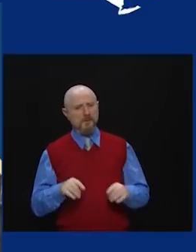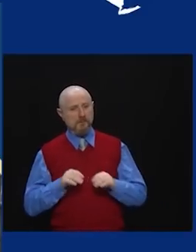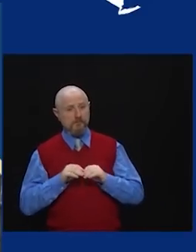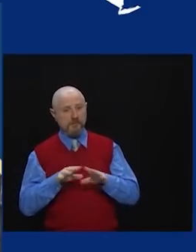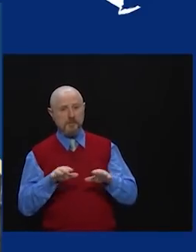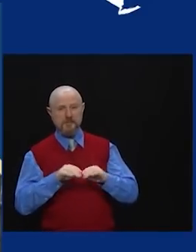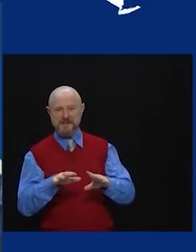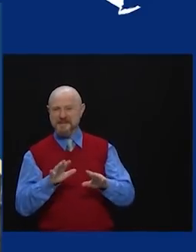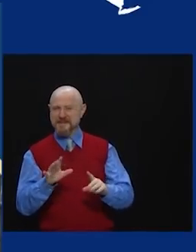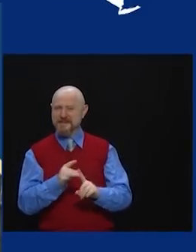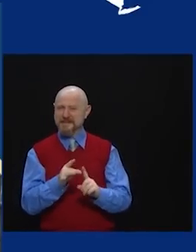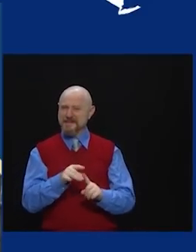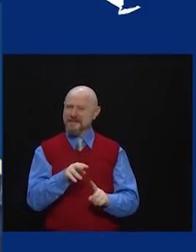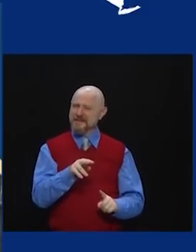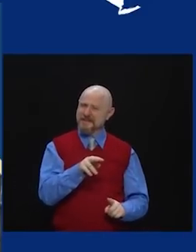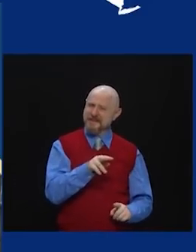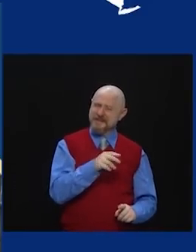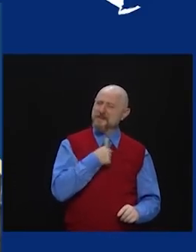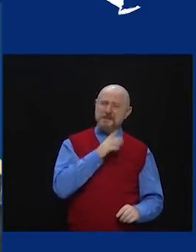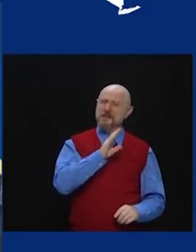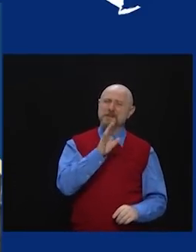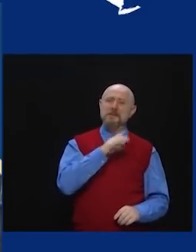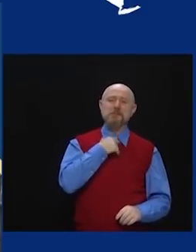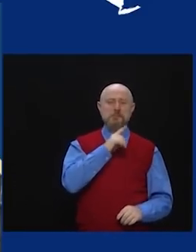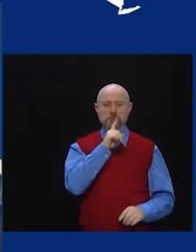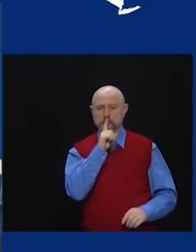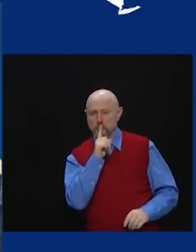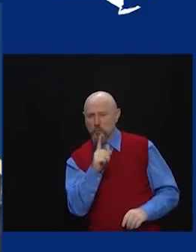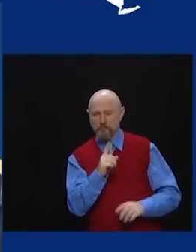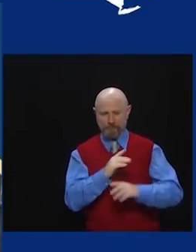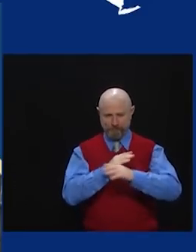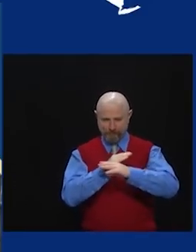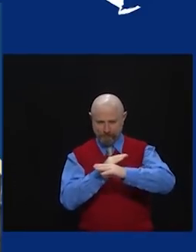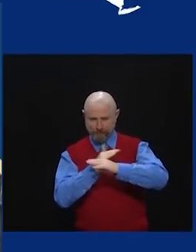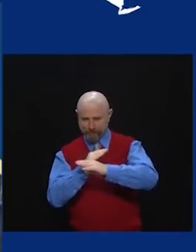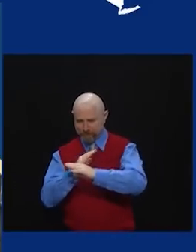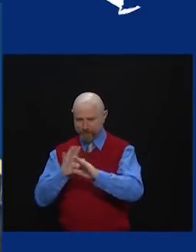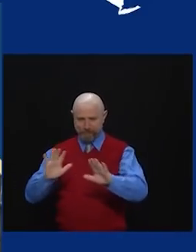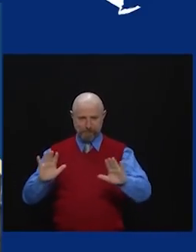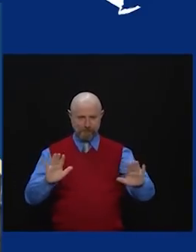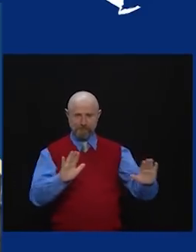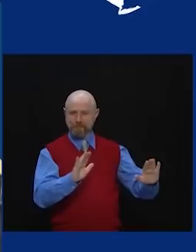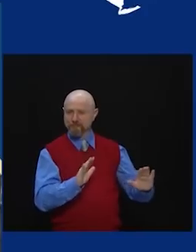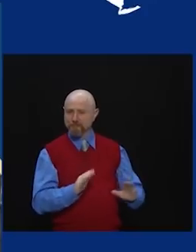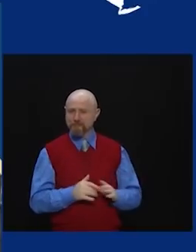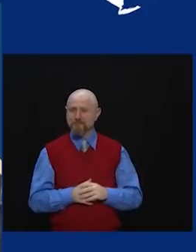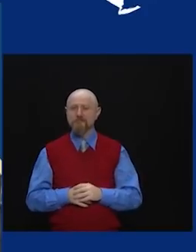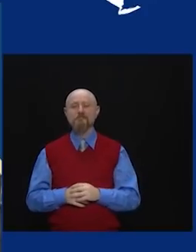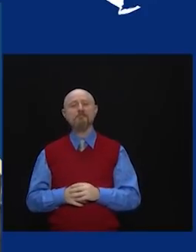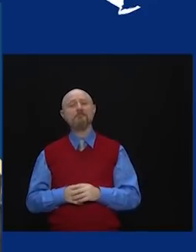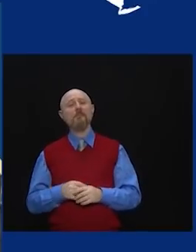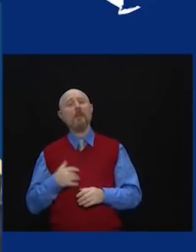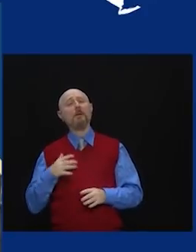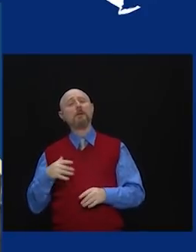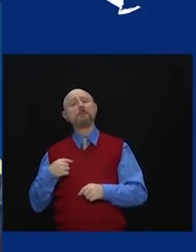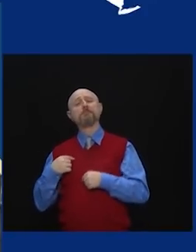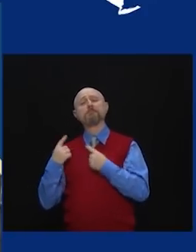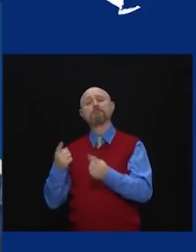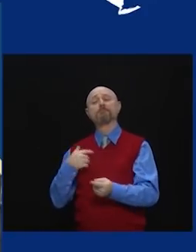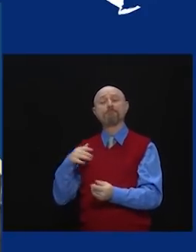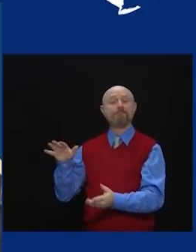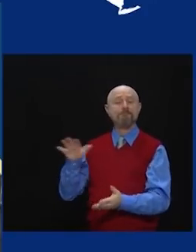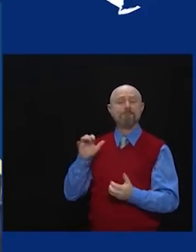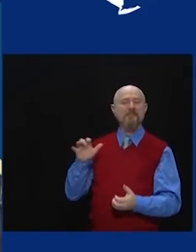sure that they are protected. So we've already gotten 5 million KN95 masks out to